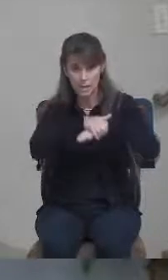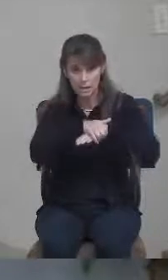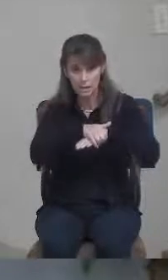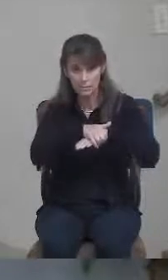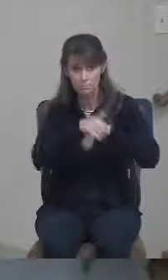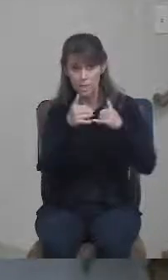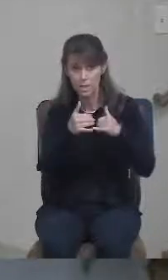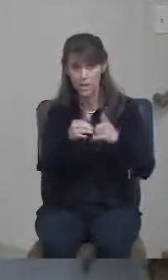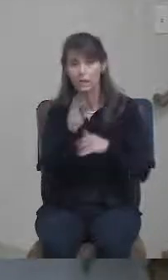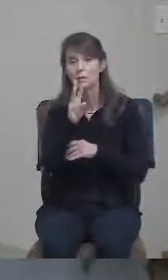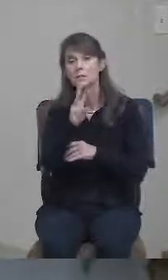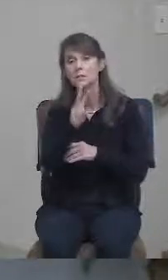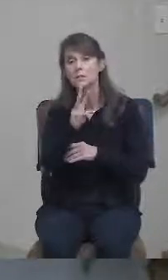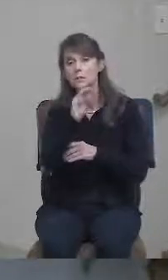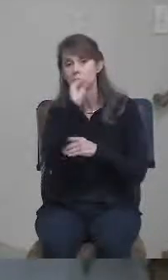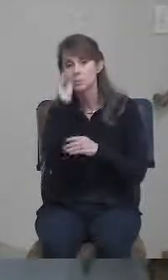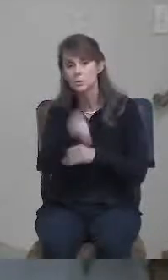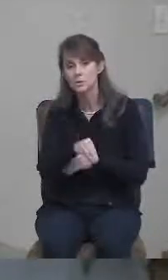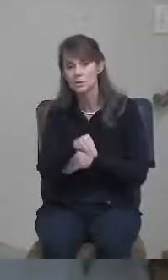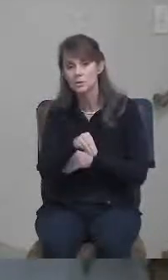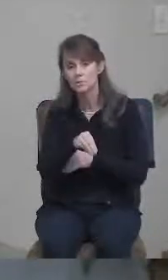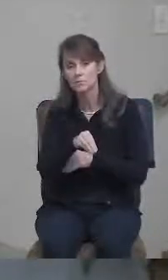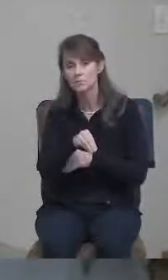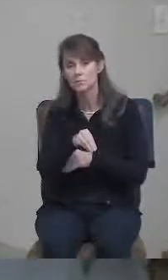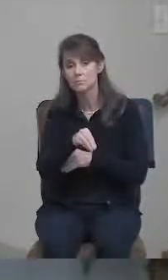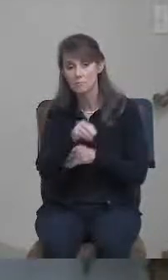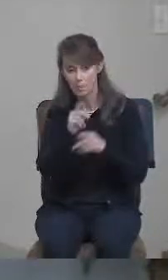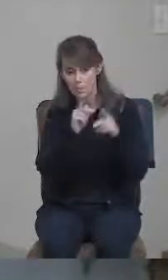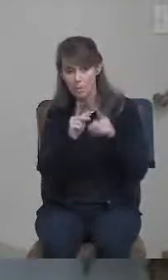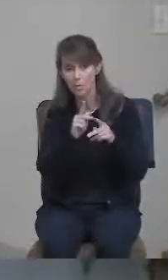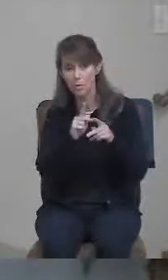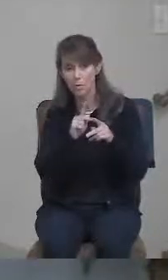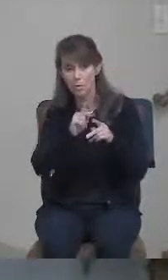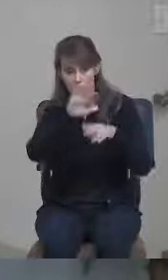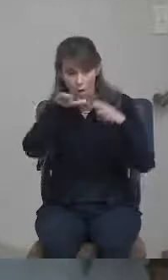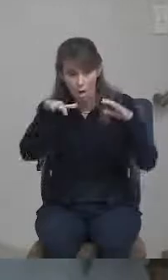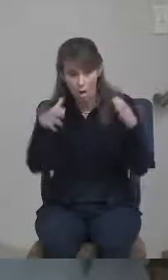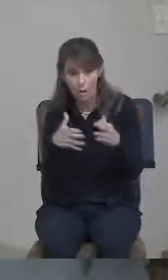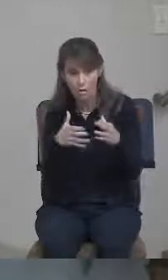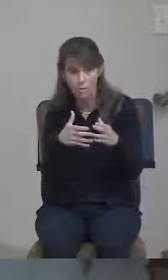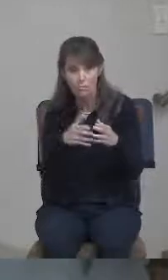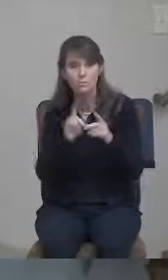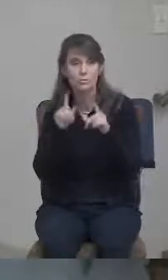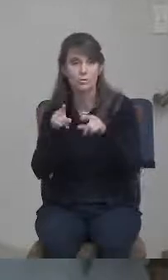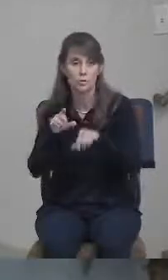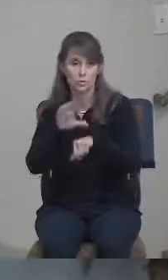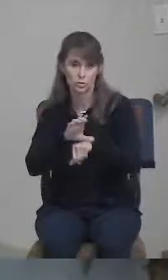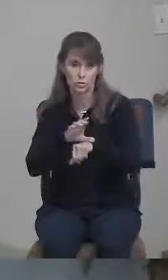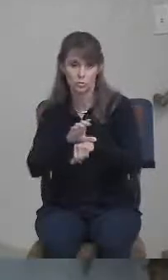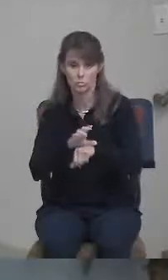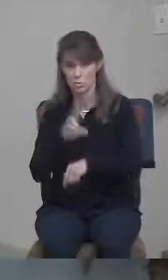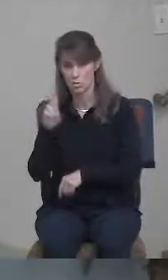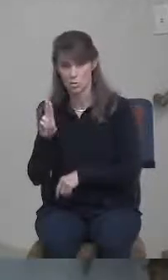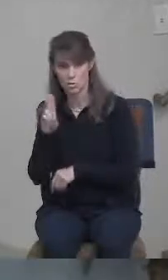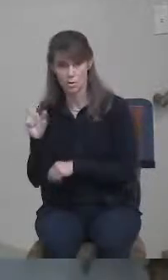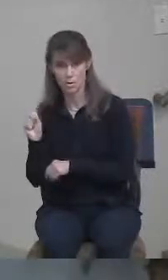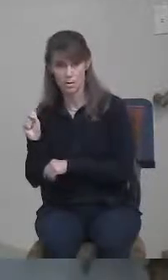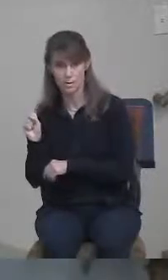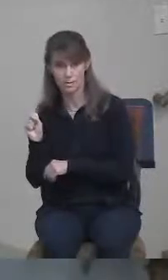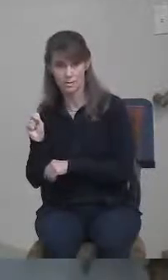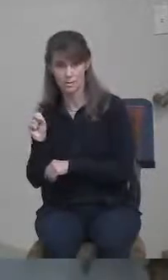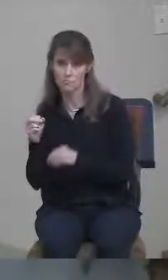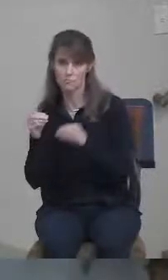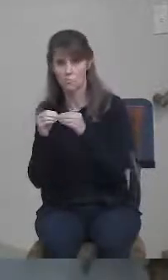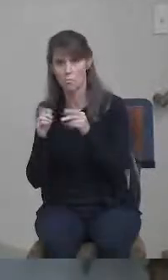6% of the population attend church on a regular basis. Now, the U.S. is higher than that, but the numbers in the